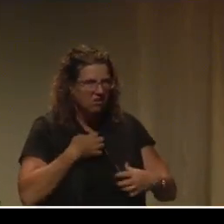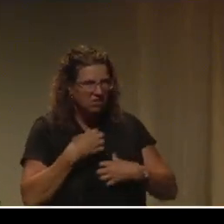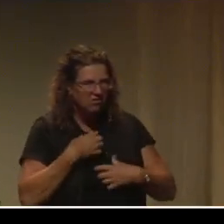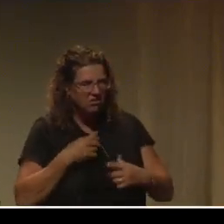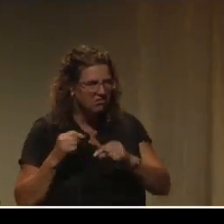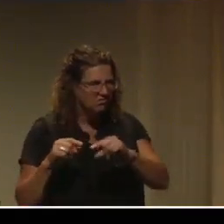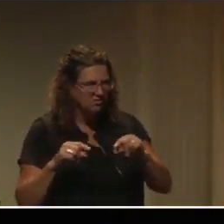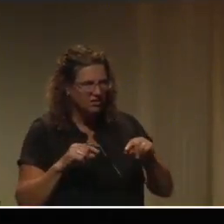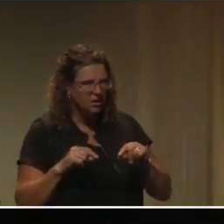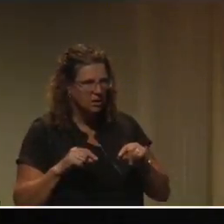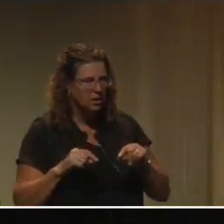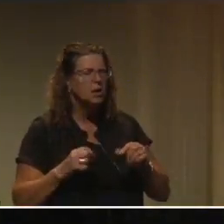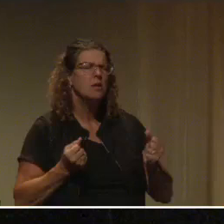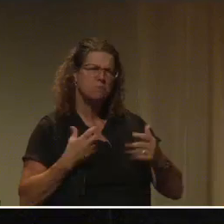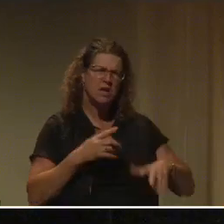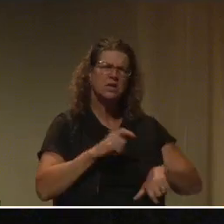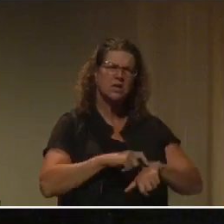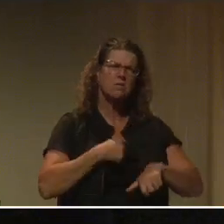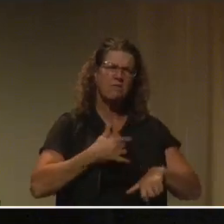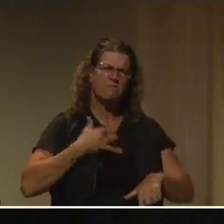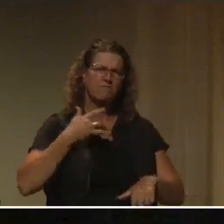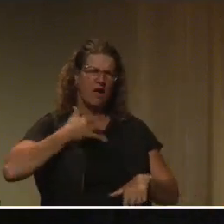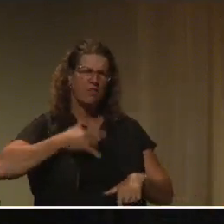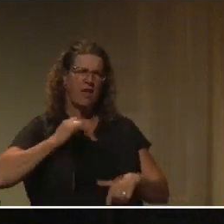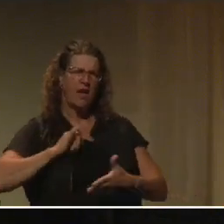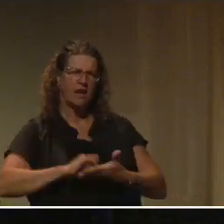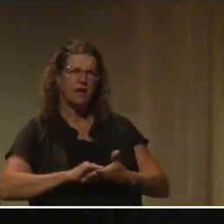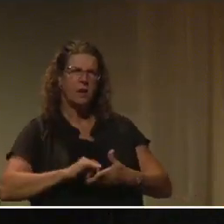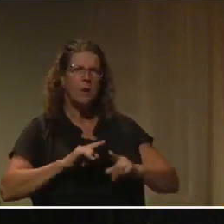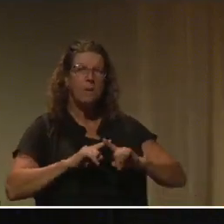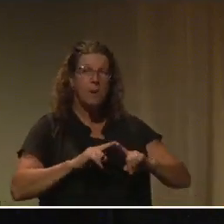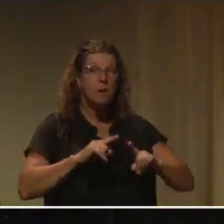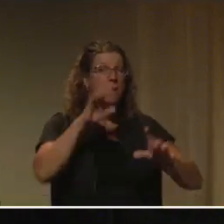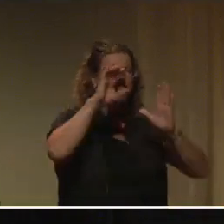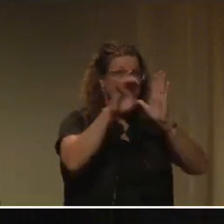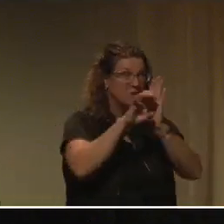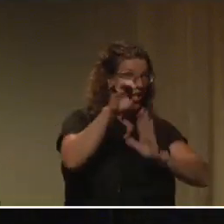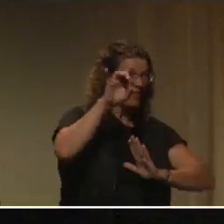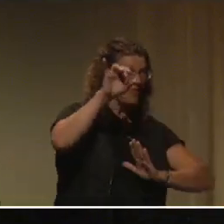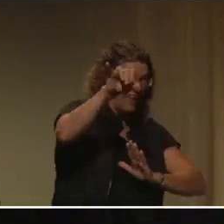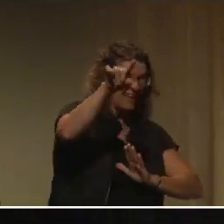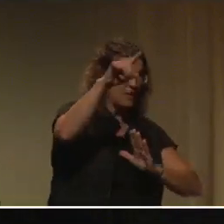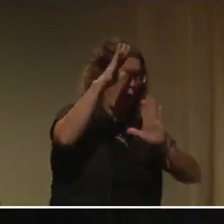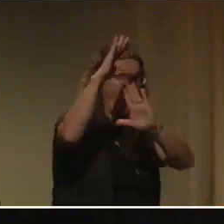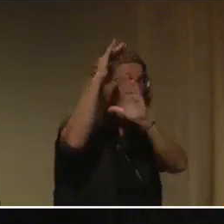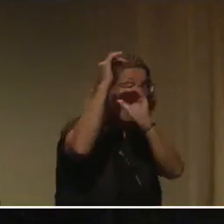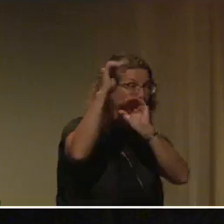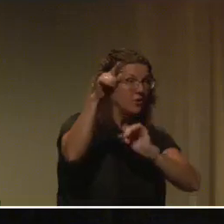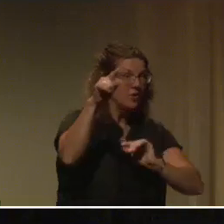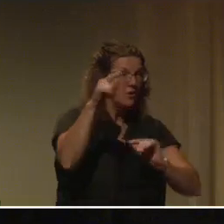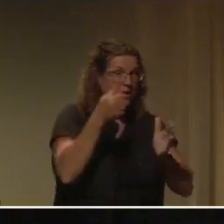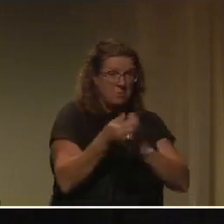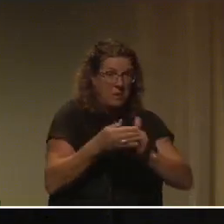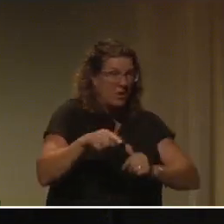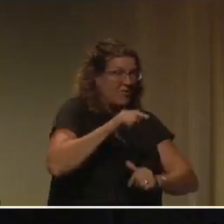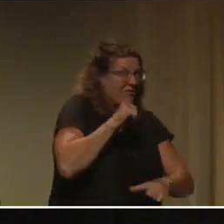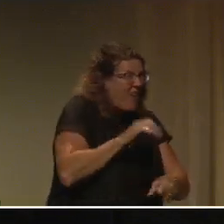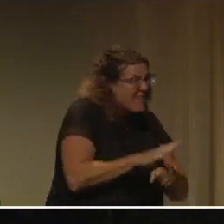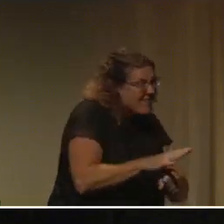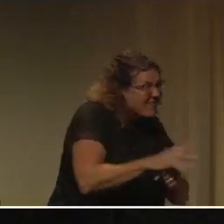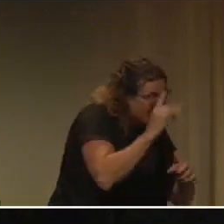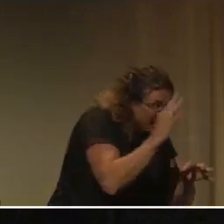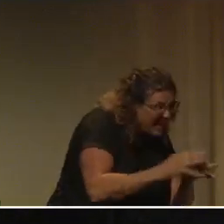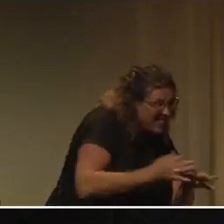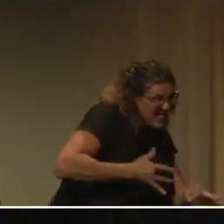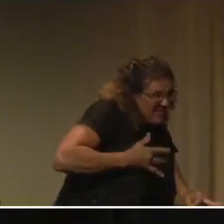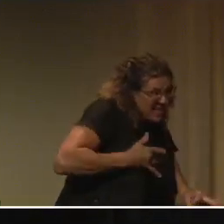But I hope this is a picture of hope for you, that as sad as we could be, as much as we could lack faith,